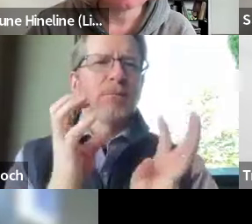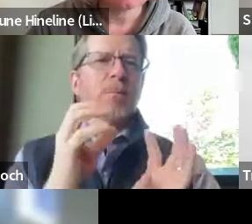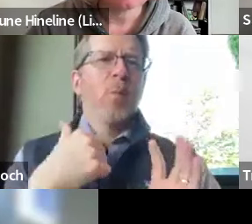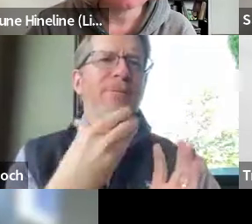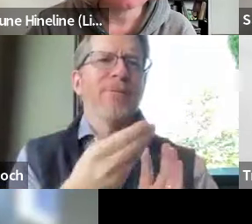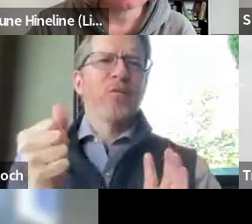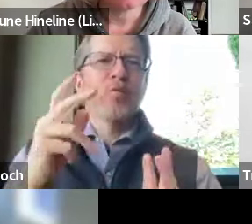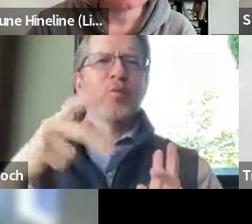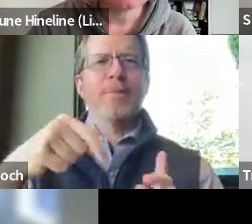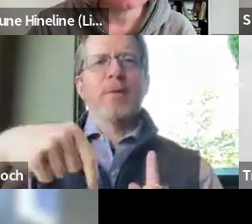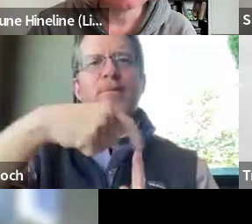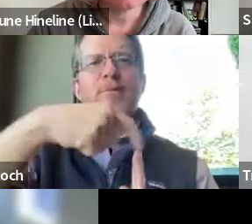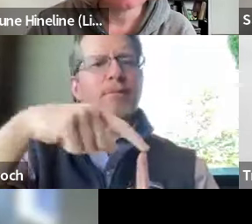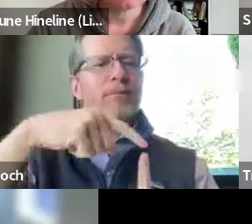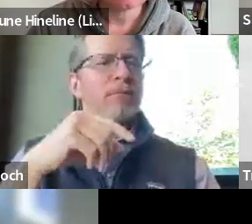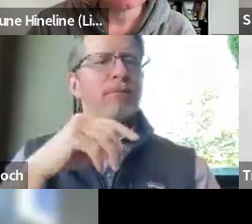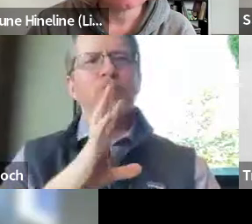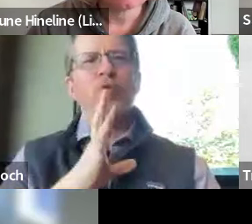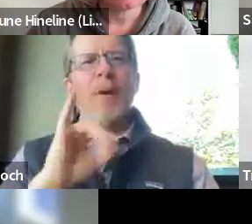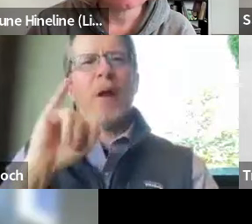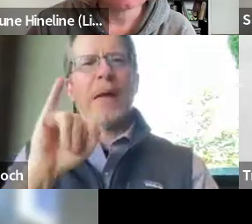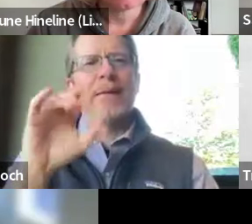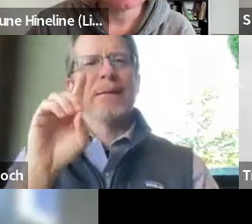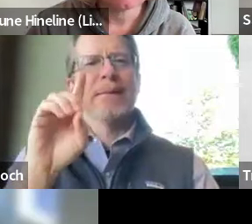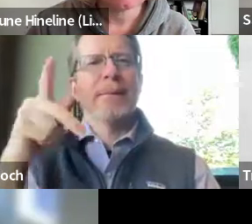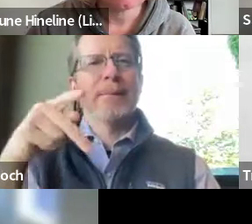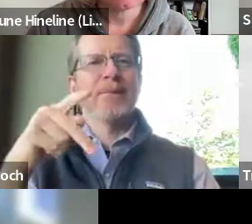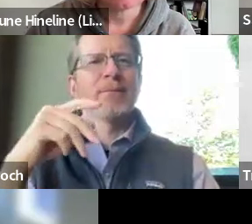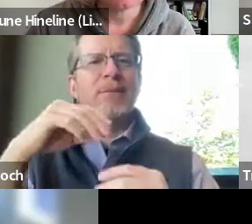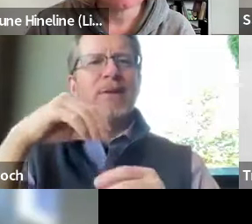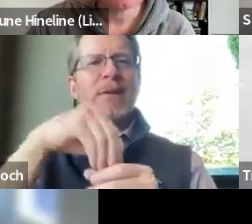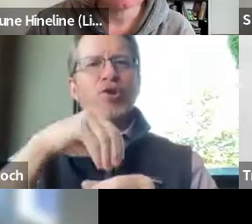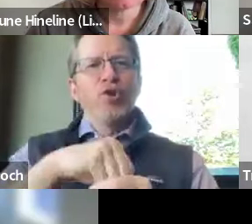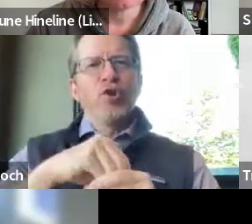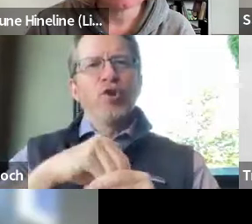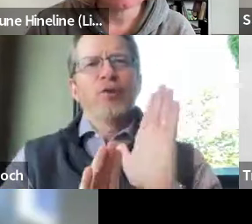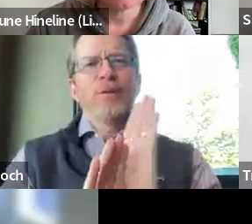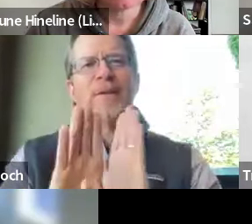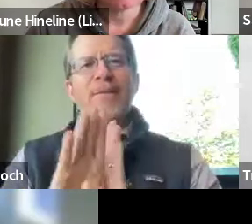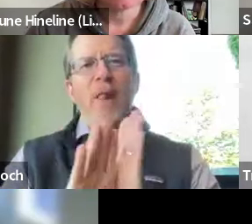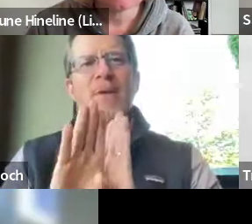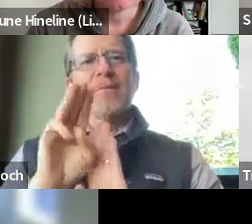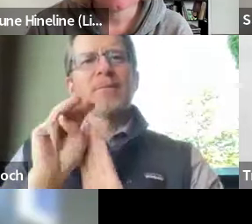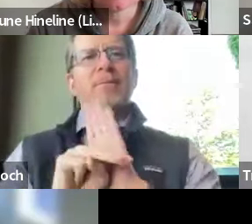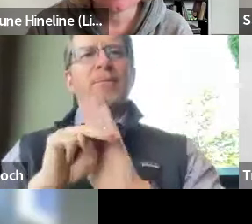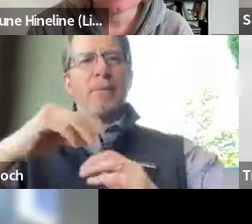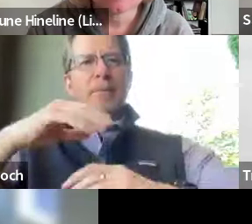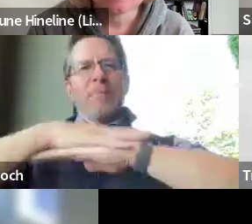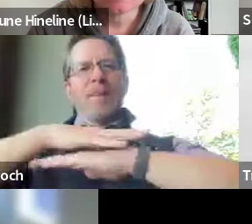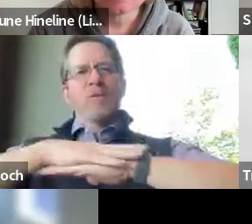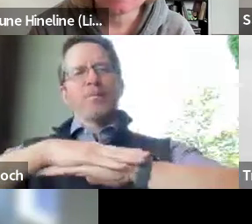going to be having a panel discussion. We have a few people that are going to be talking about IDP,